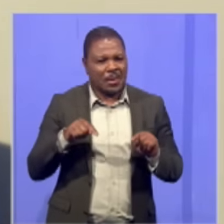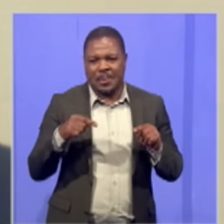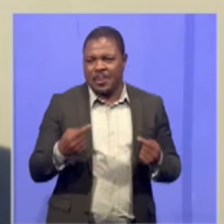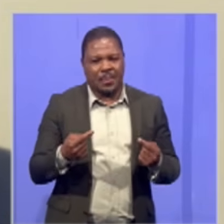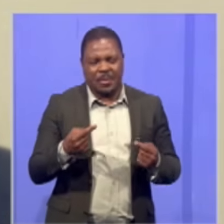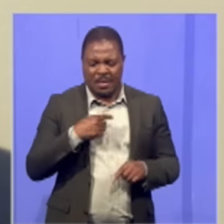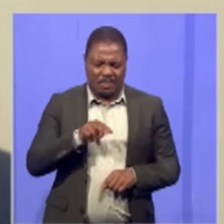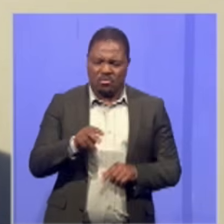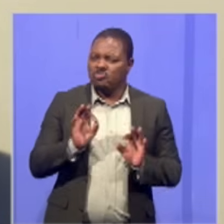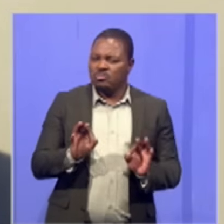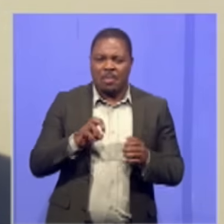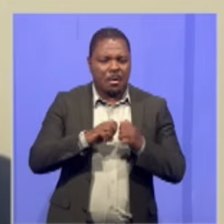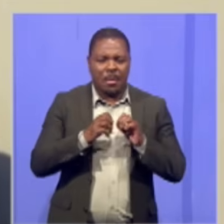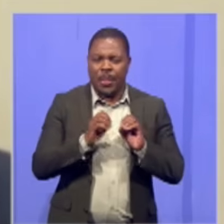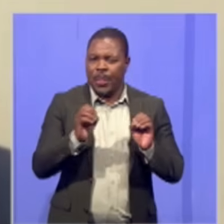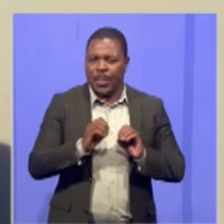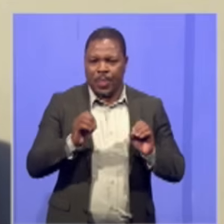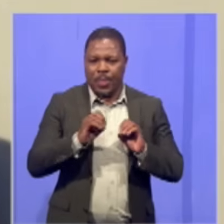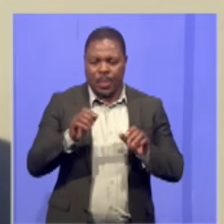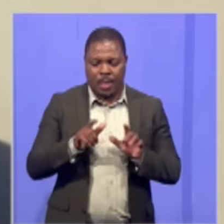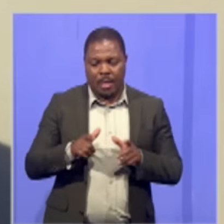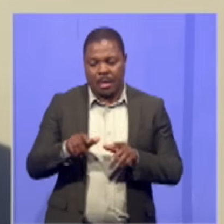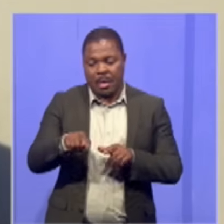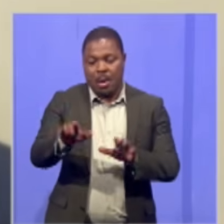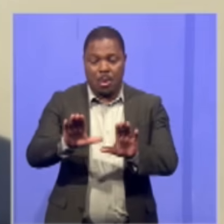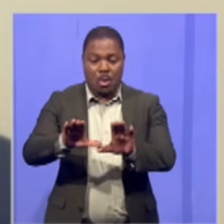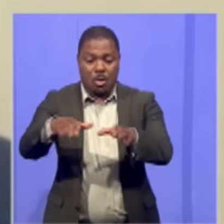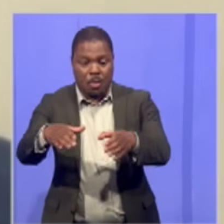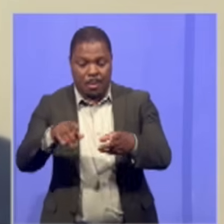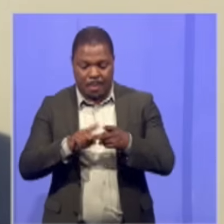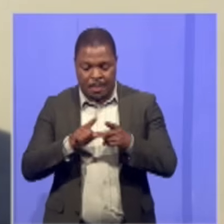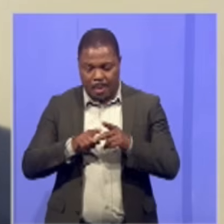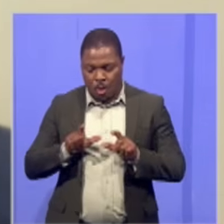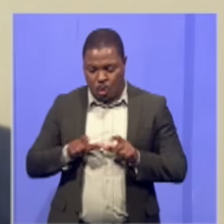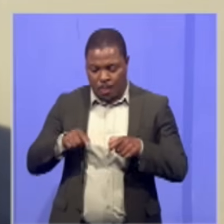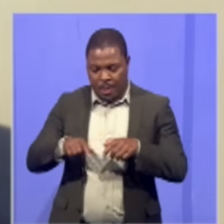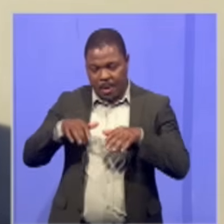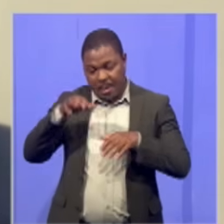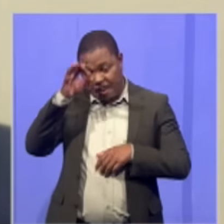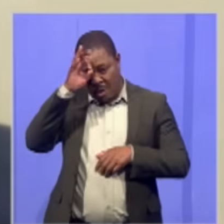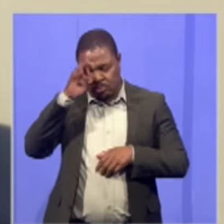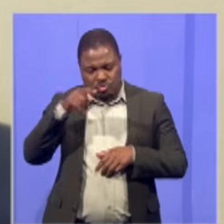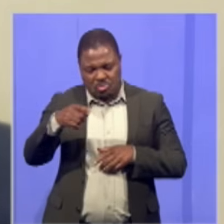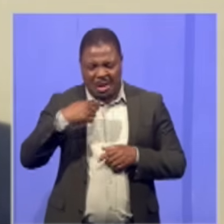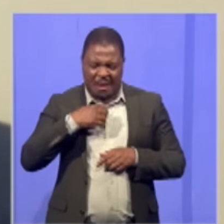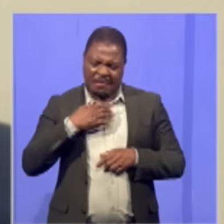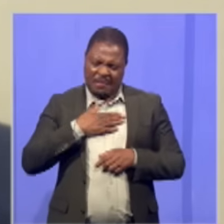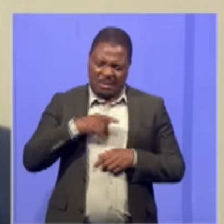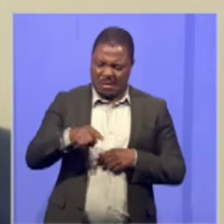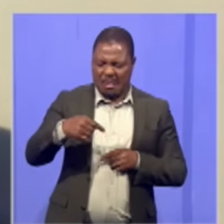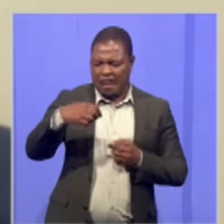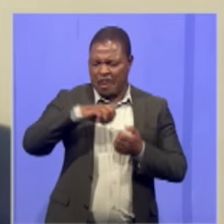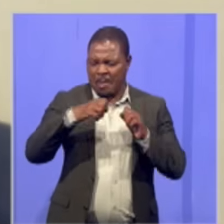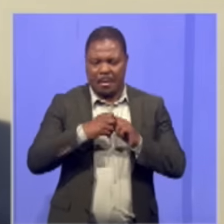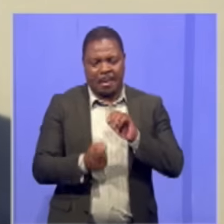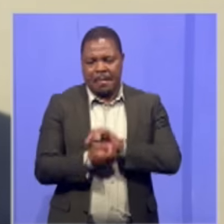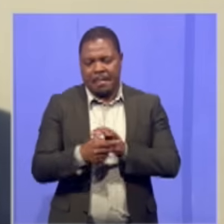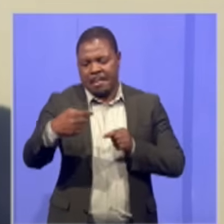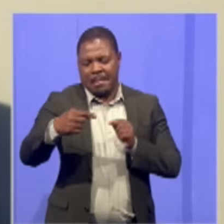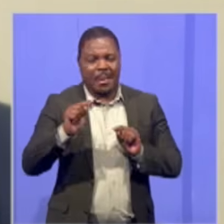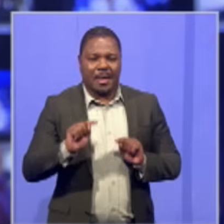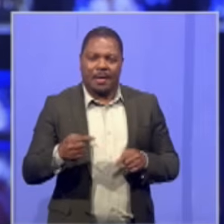thulana ha tsamaiso ya commission ena ya diphuputso le committee ena ya nakwana ya